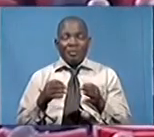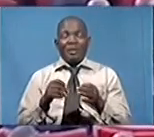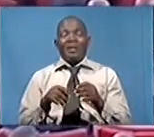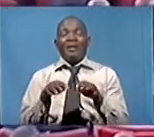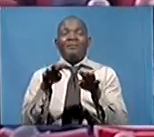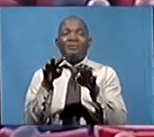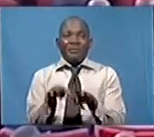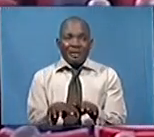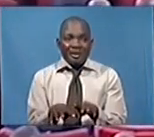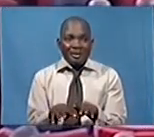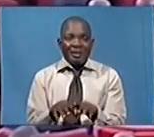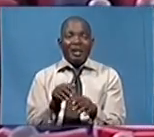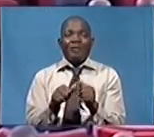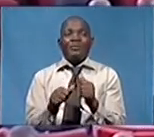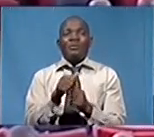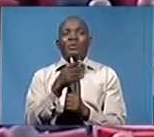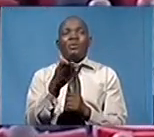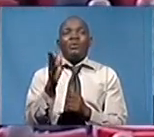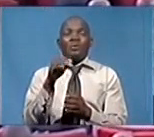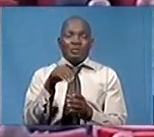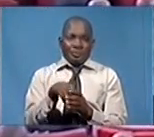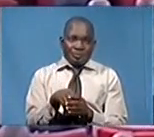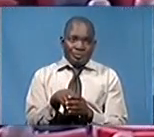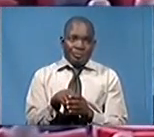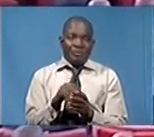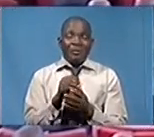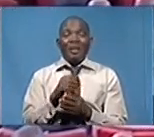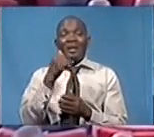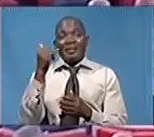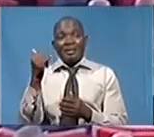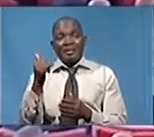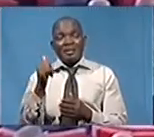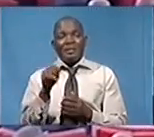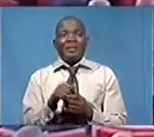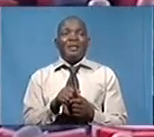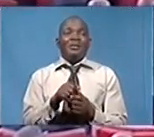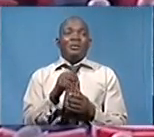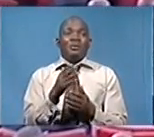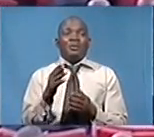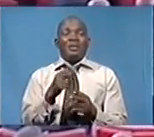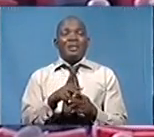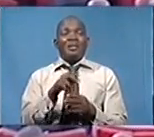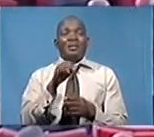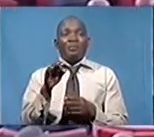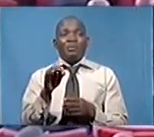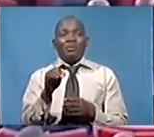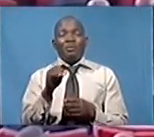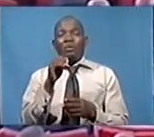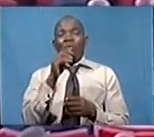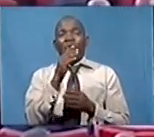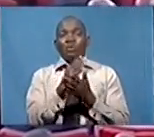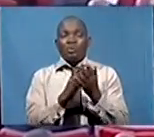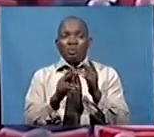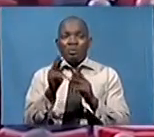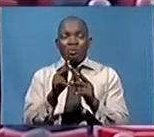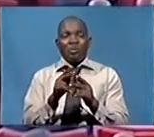Fingerprint based. The exception is that there's FO if for those whose fingers